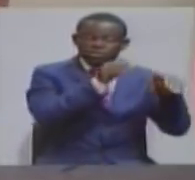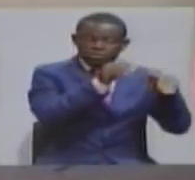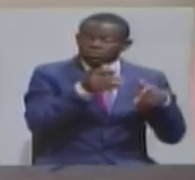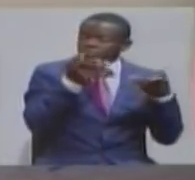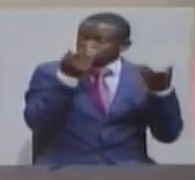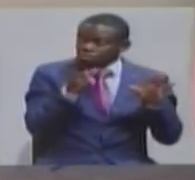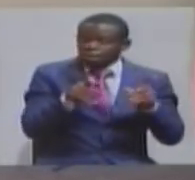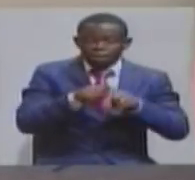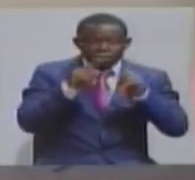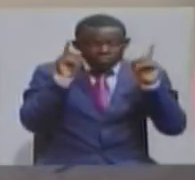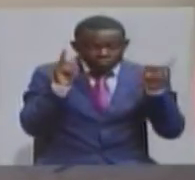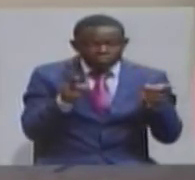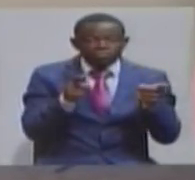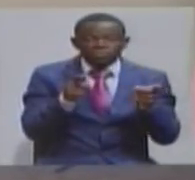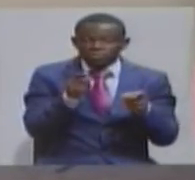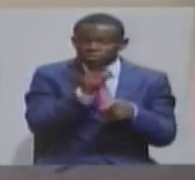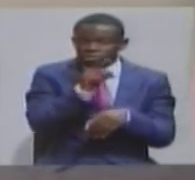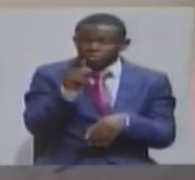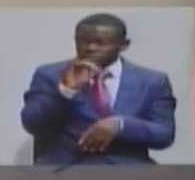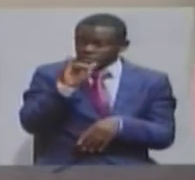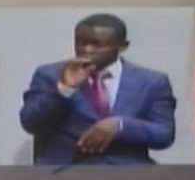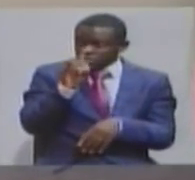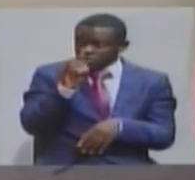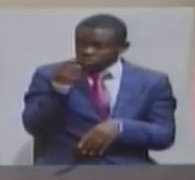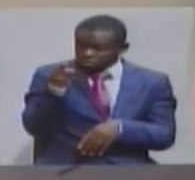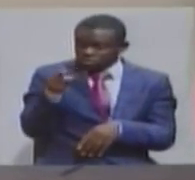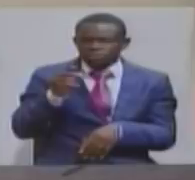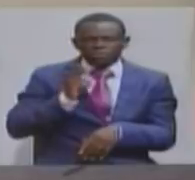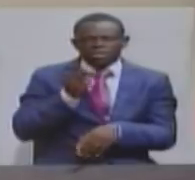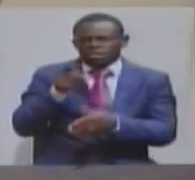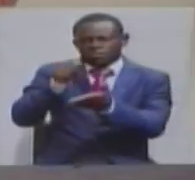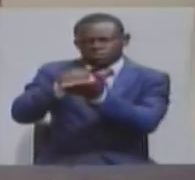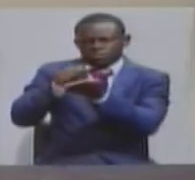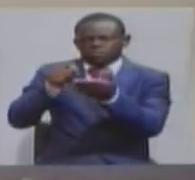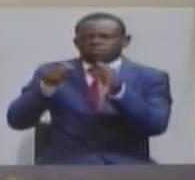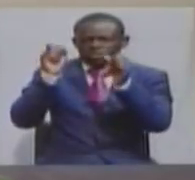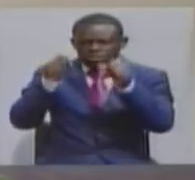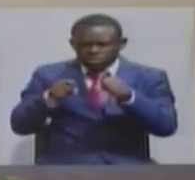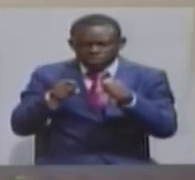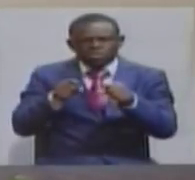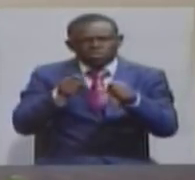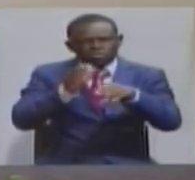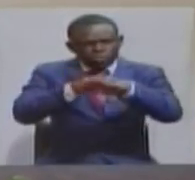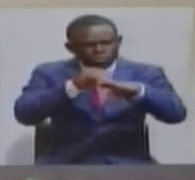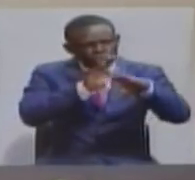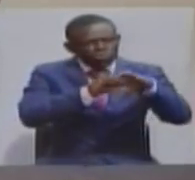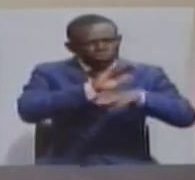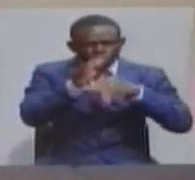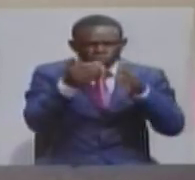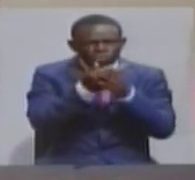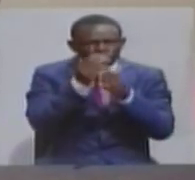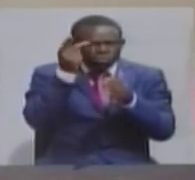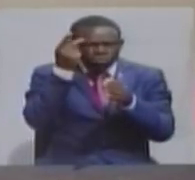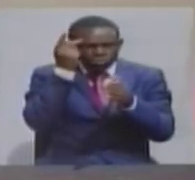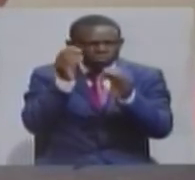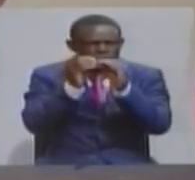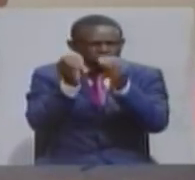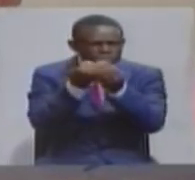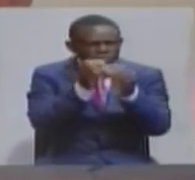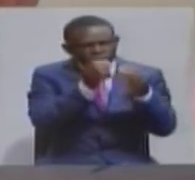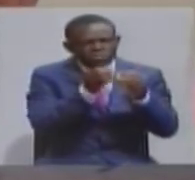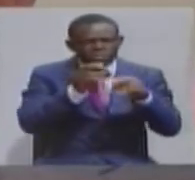of all political players. There are two different things. People may not agree with my views which are being